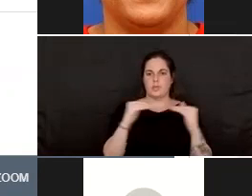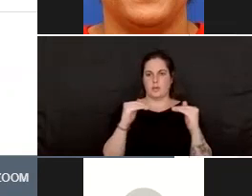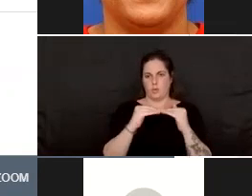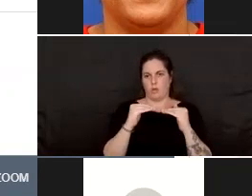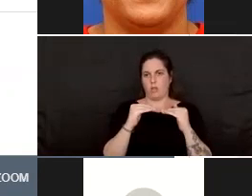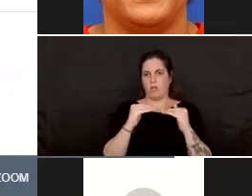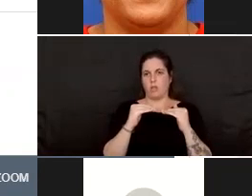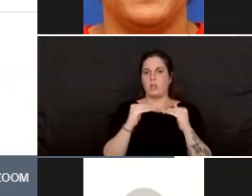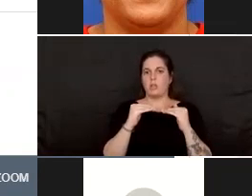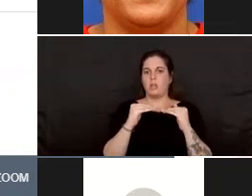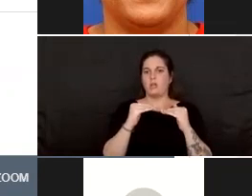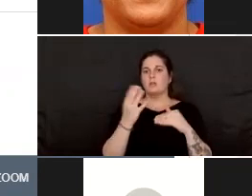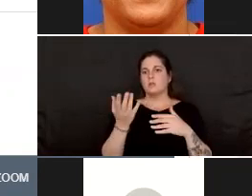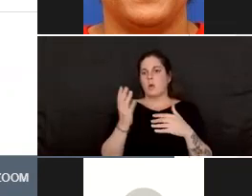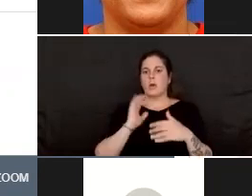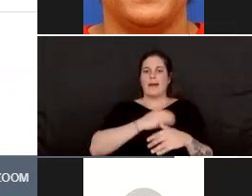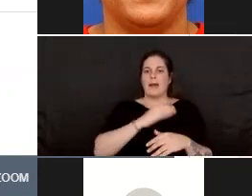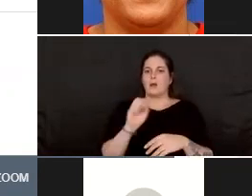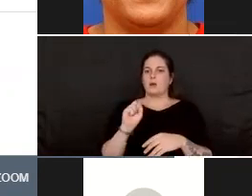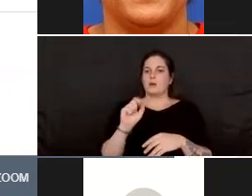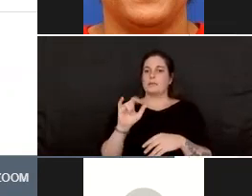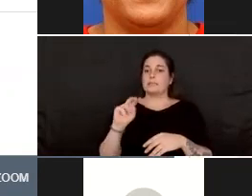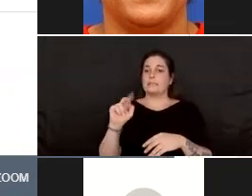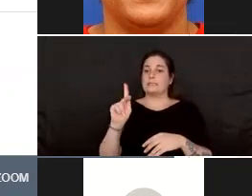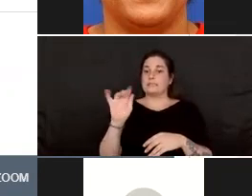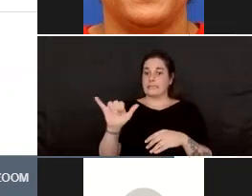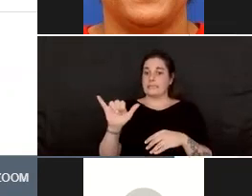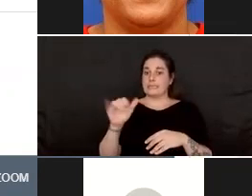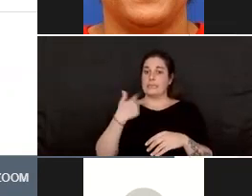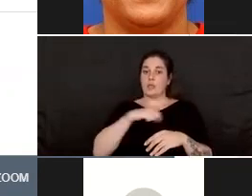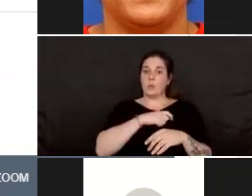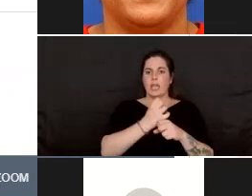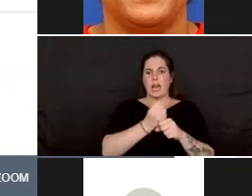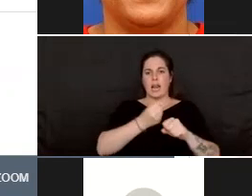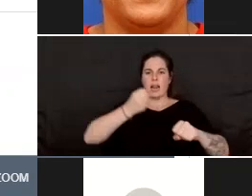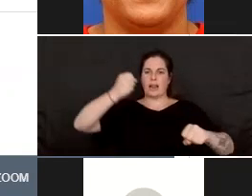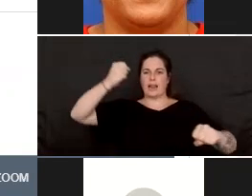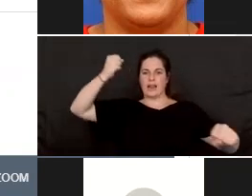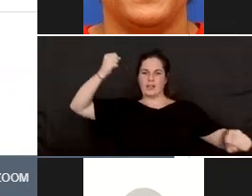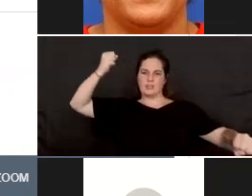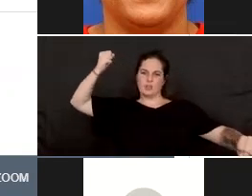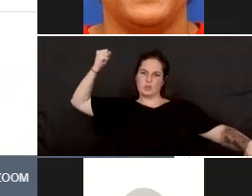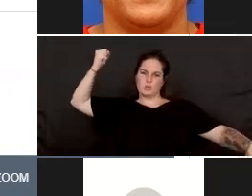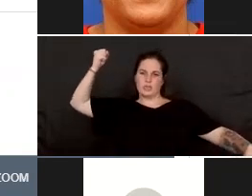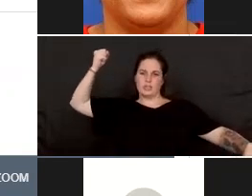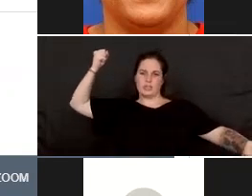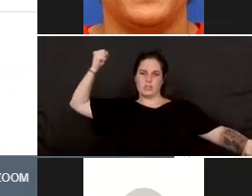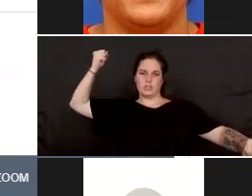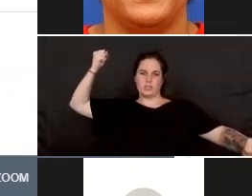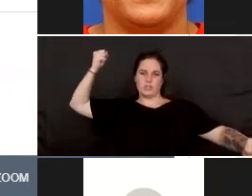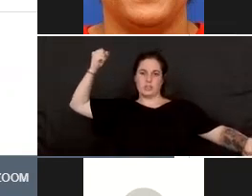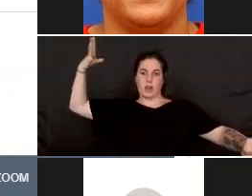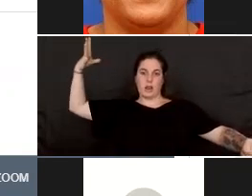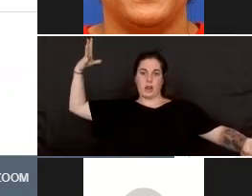imagine our slinky, and imagine we take it and we stretch it out in one direction. When we let it